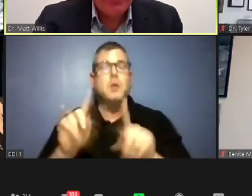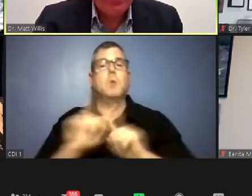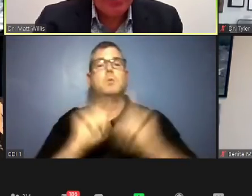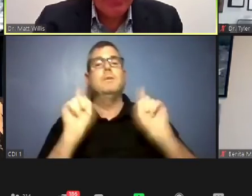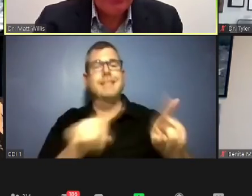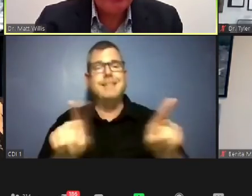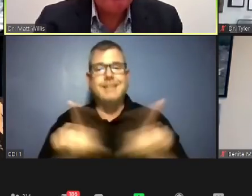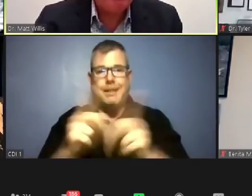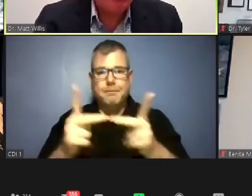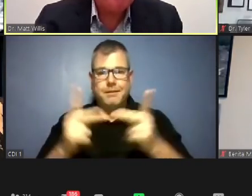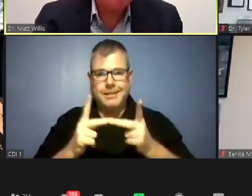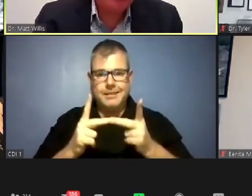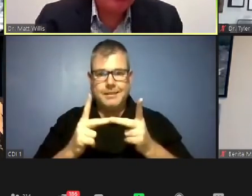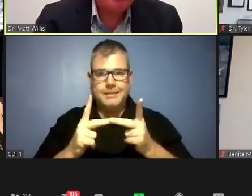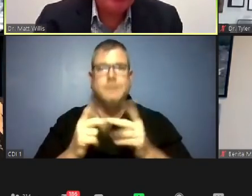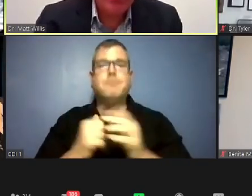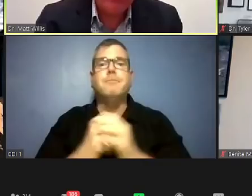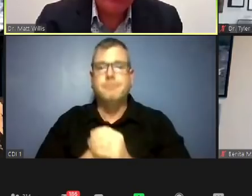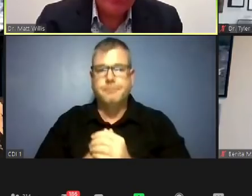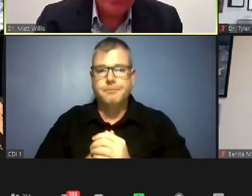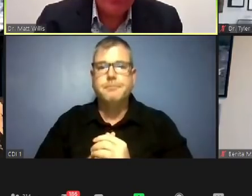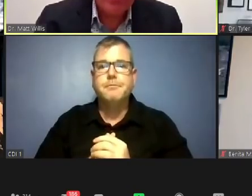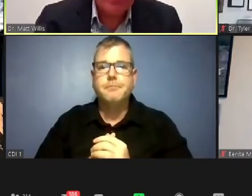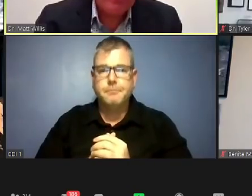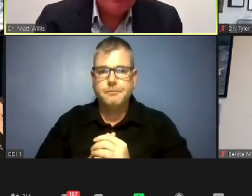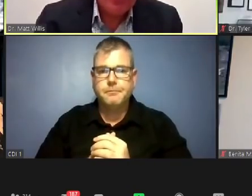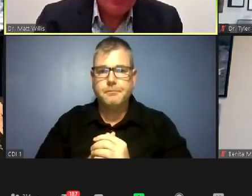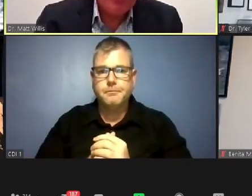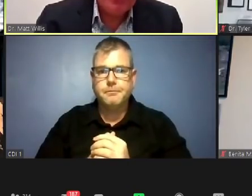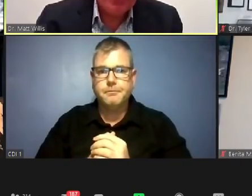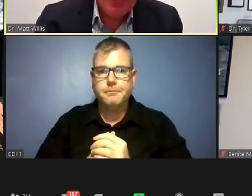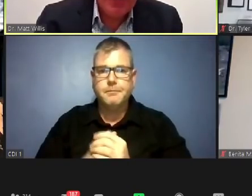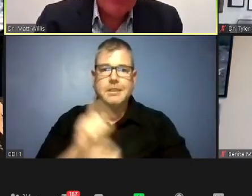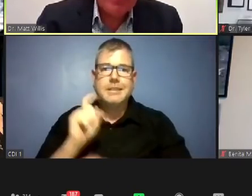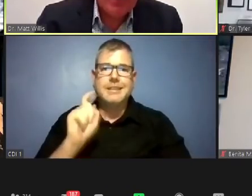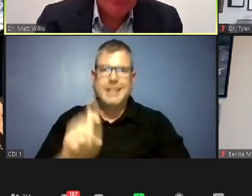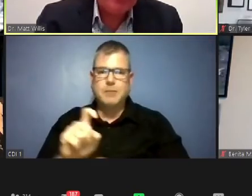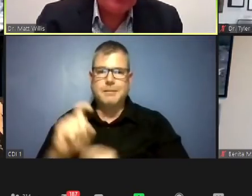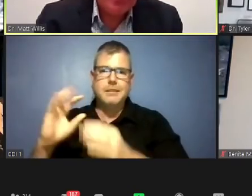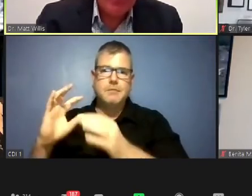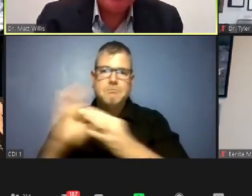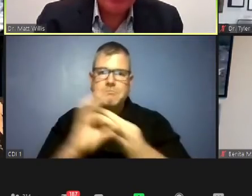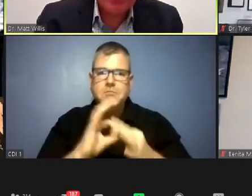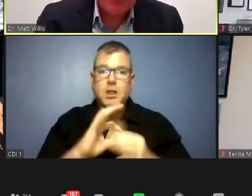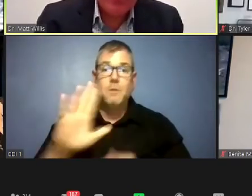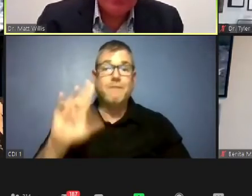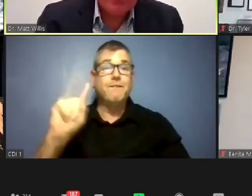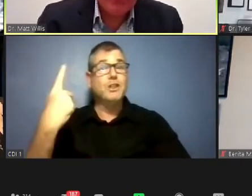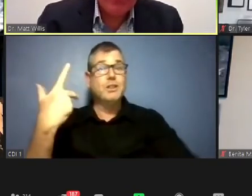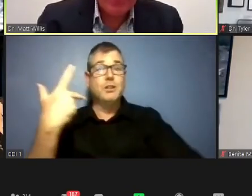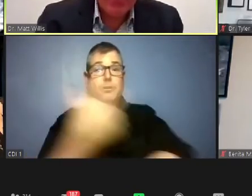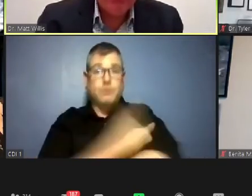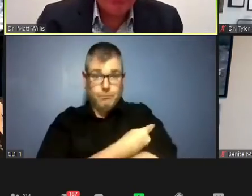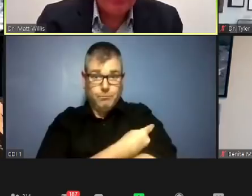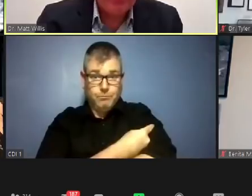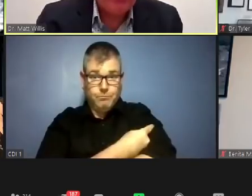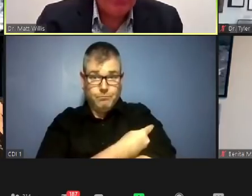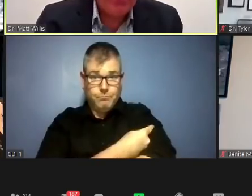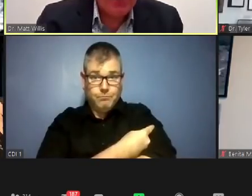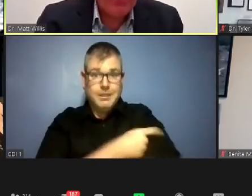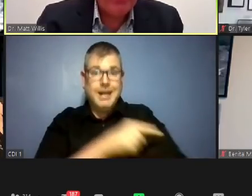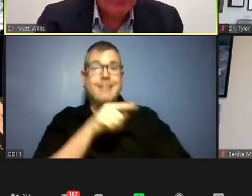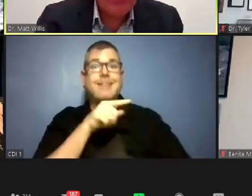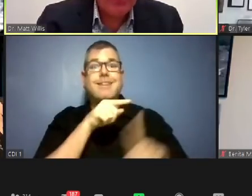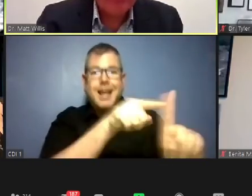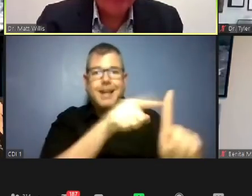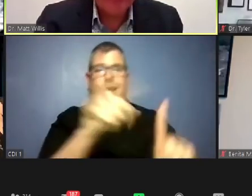got vaccinated, and that should be part of the process on your first dose, is really having established that second dose, either a visit or a process for